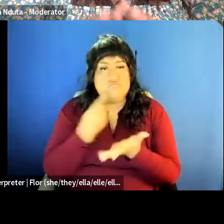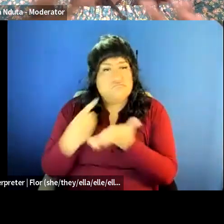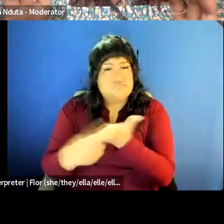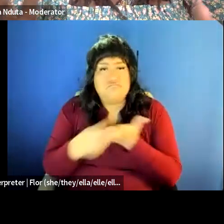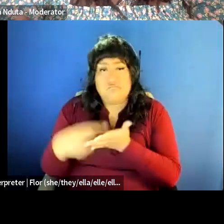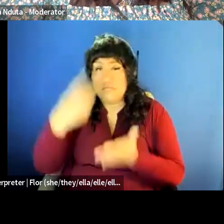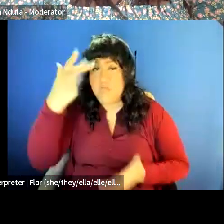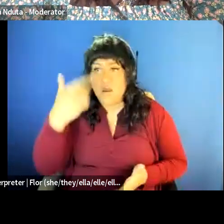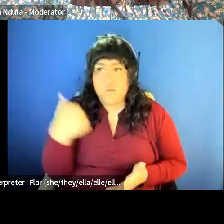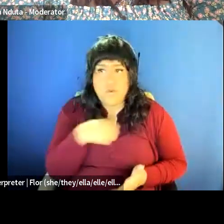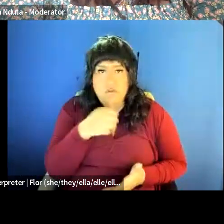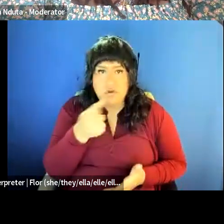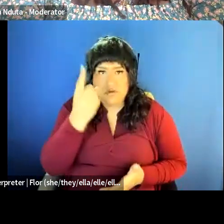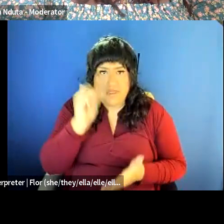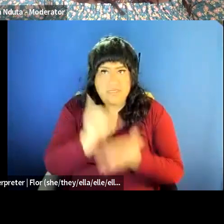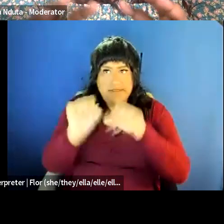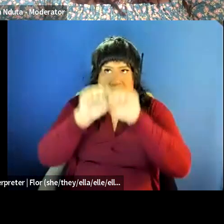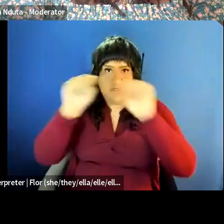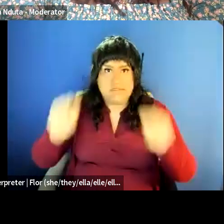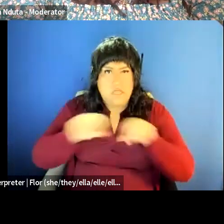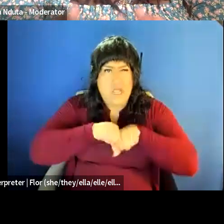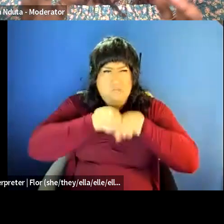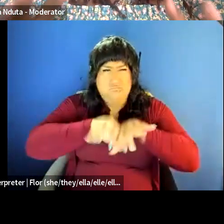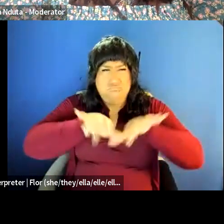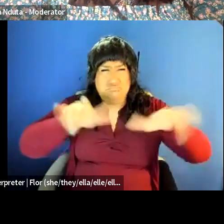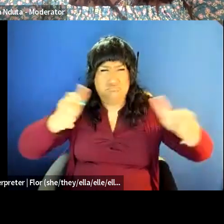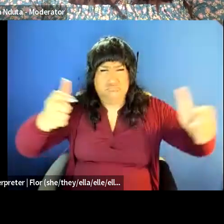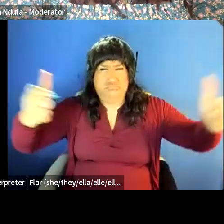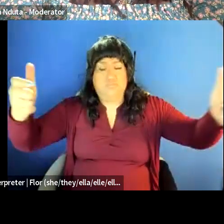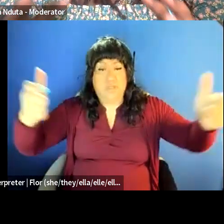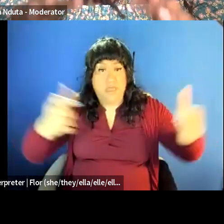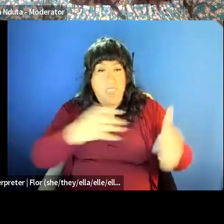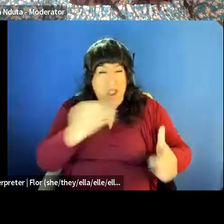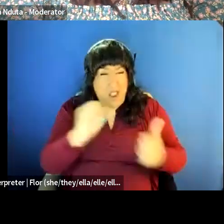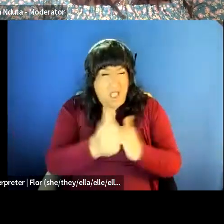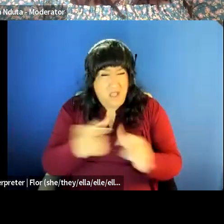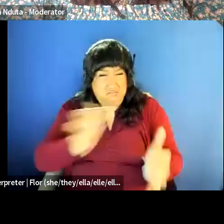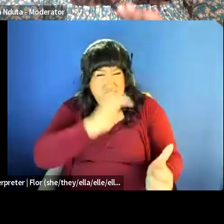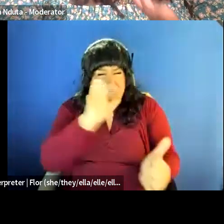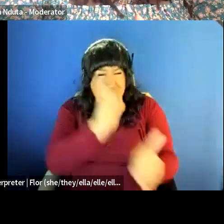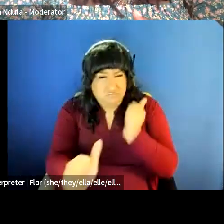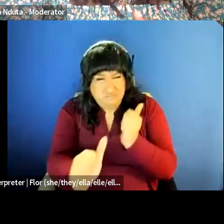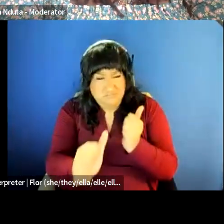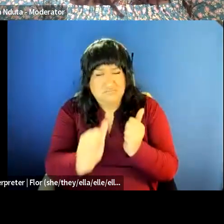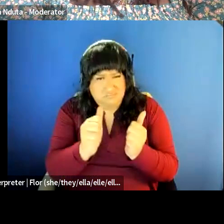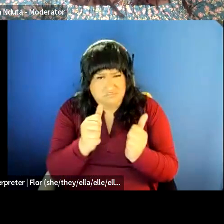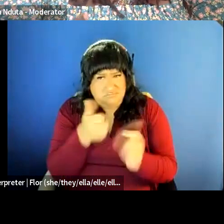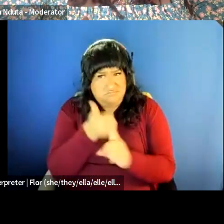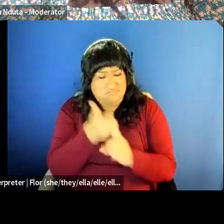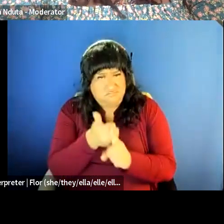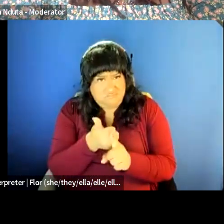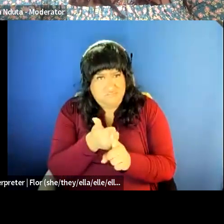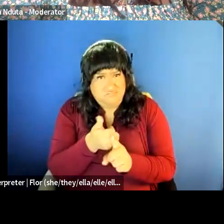understand how far reaching the system is and just how insidious. And a lot of times it's easy to think that